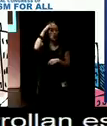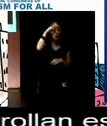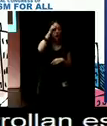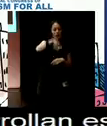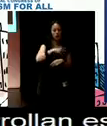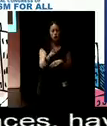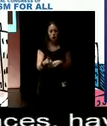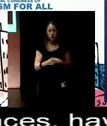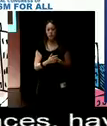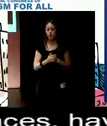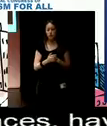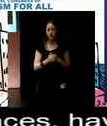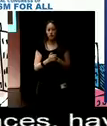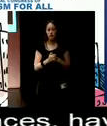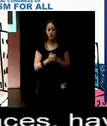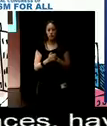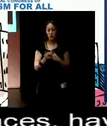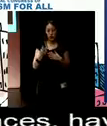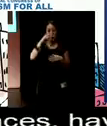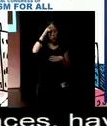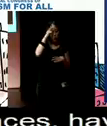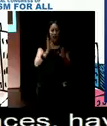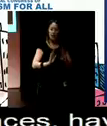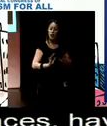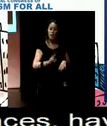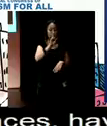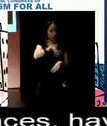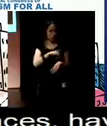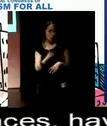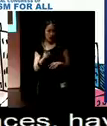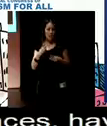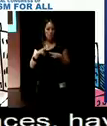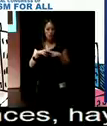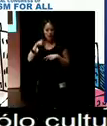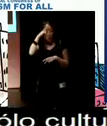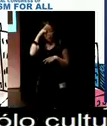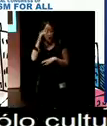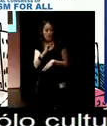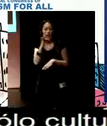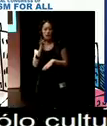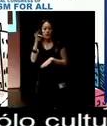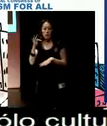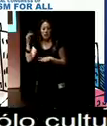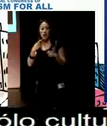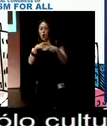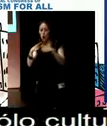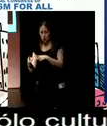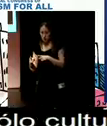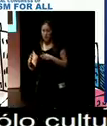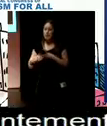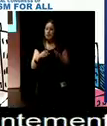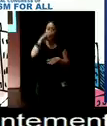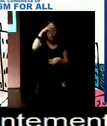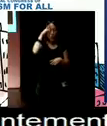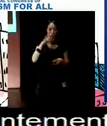these policies are only cultural or not. Of course, they are not only cultural, even if the itinerary is cultural and is